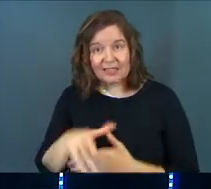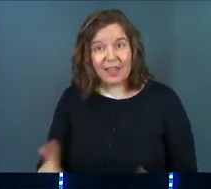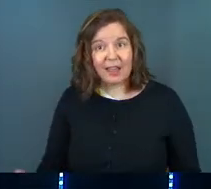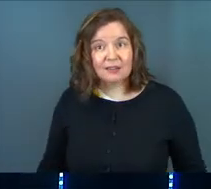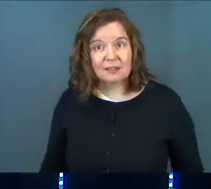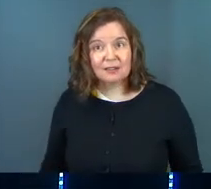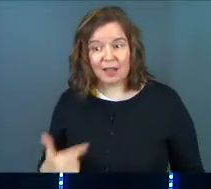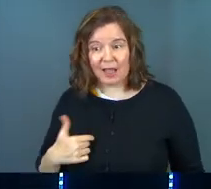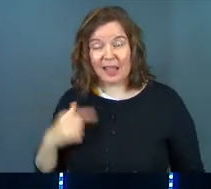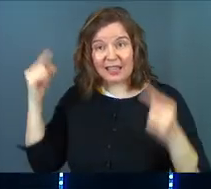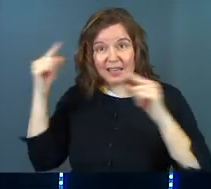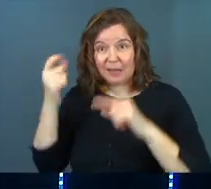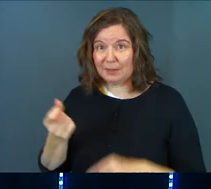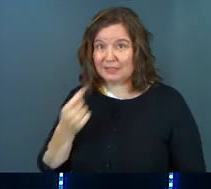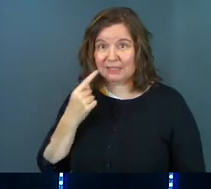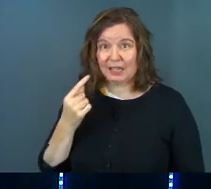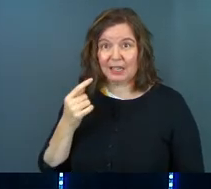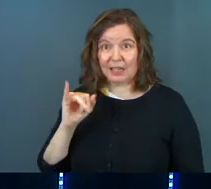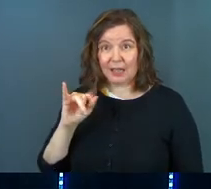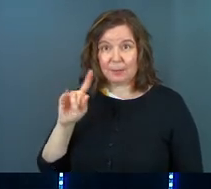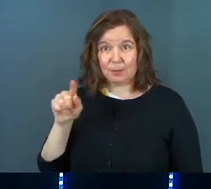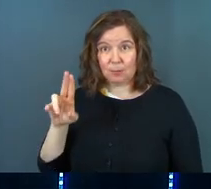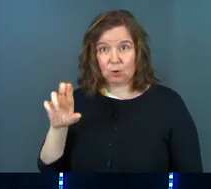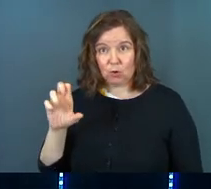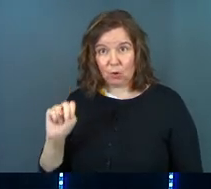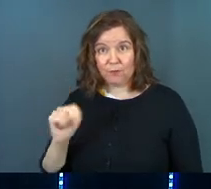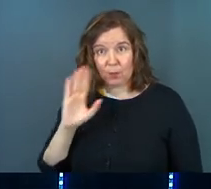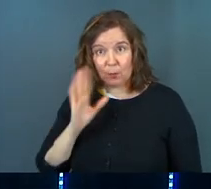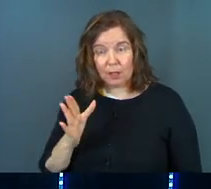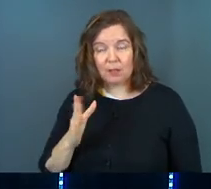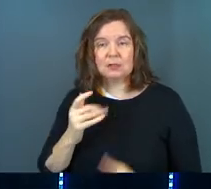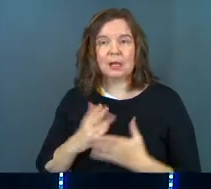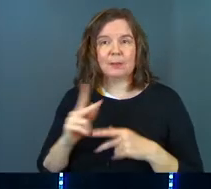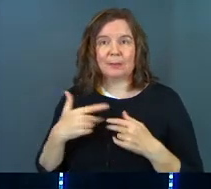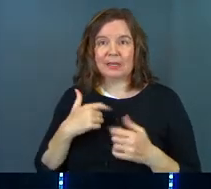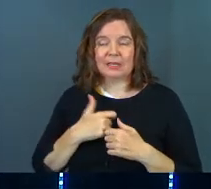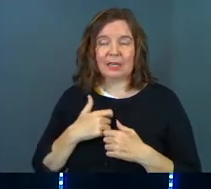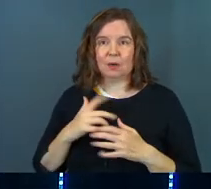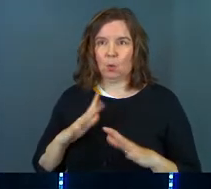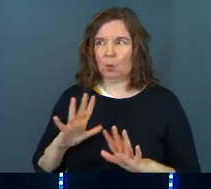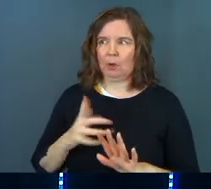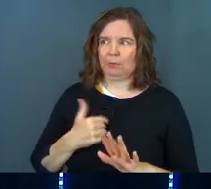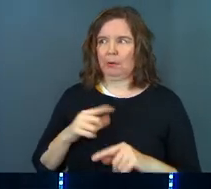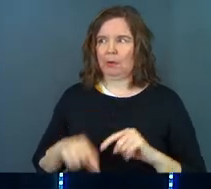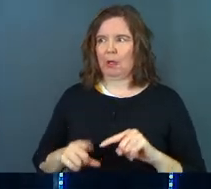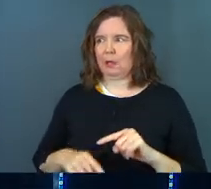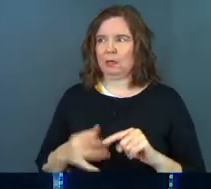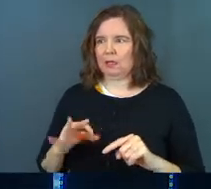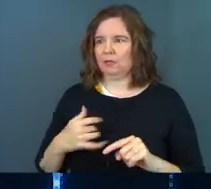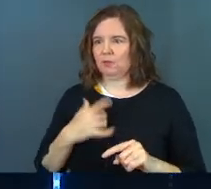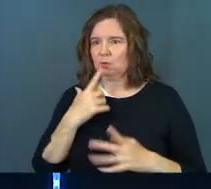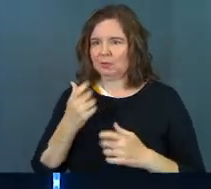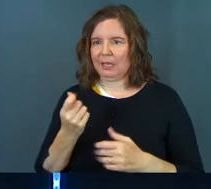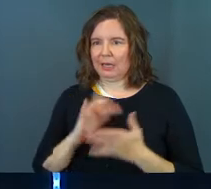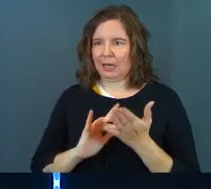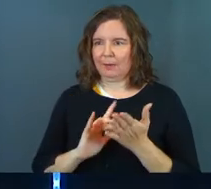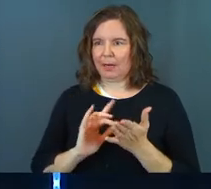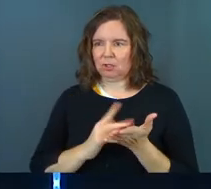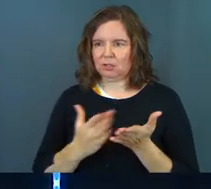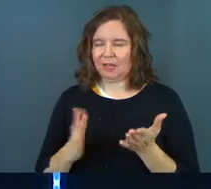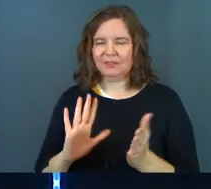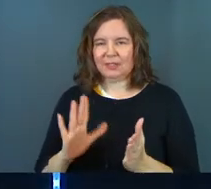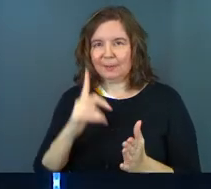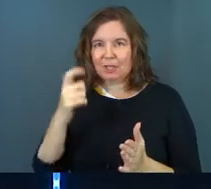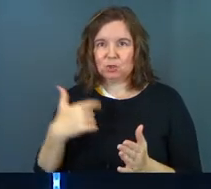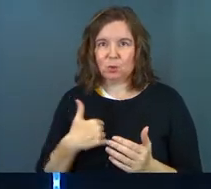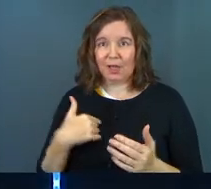that. I get a headache, I'm going to take some ibuprofen. Right? Some people get all wonky, like, well, you know, if you take any kind of medical